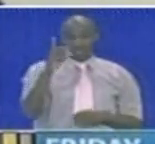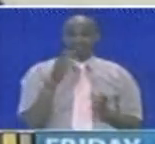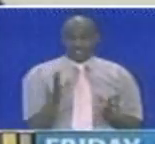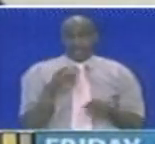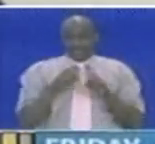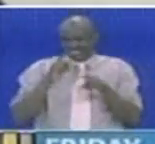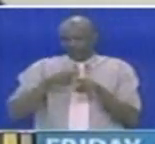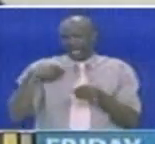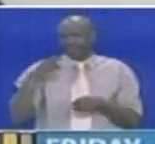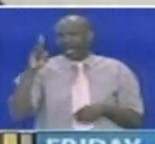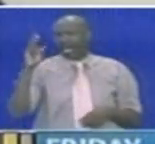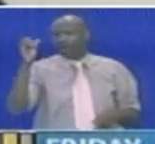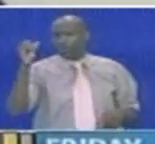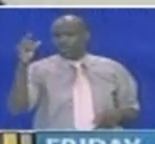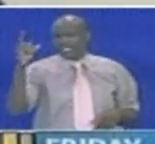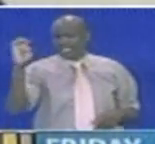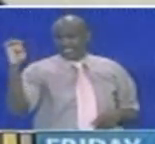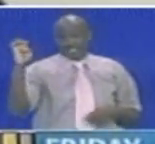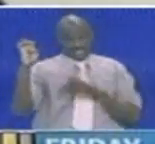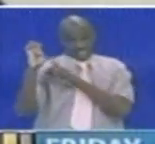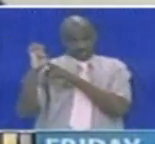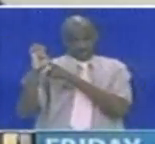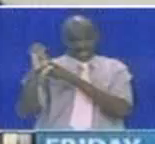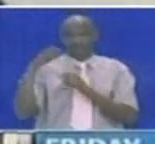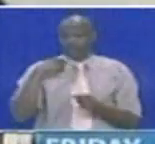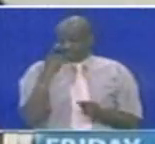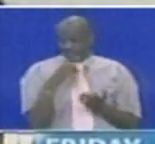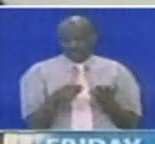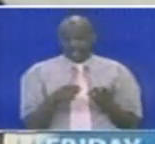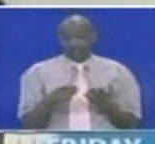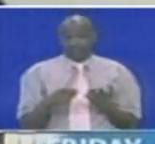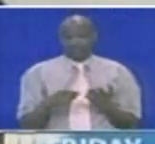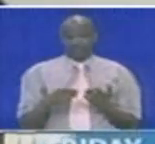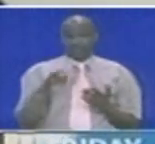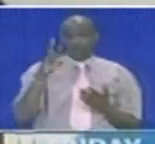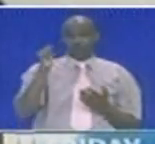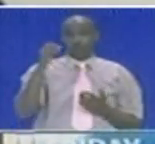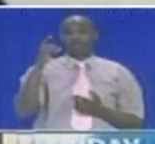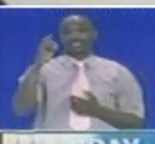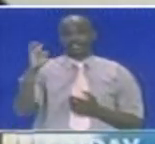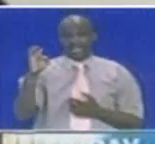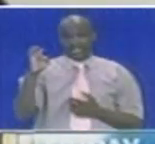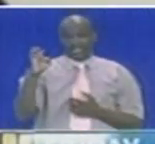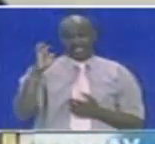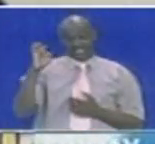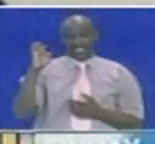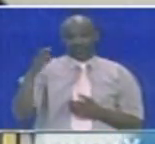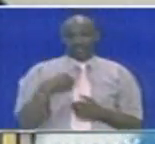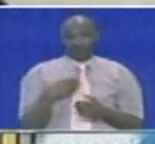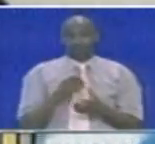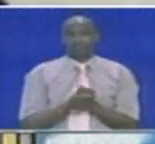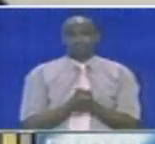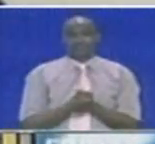when we have R-O-D-E, the past tense of ride, we say road, road, road. Just like we